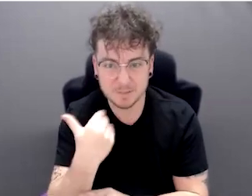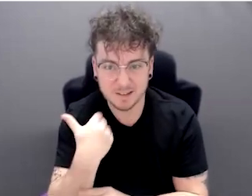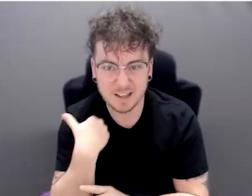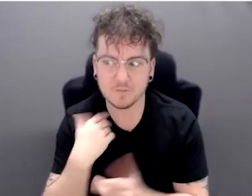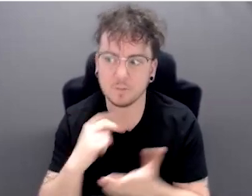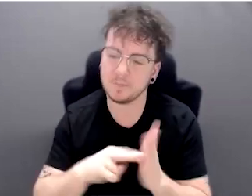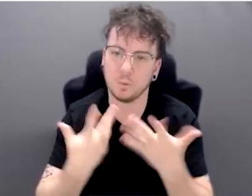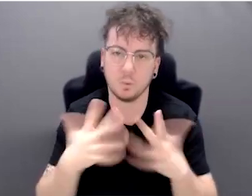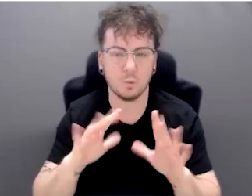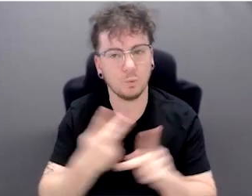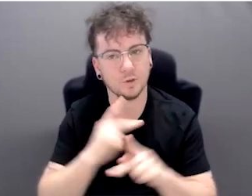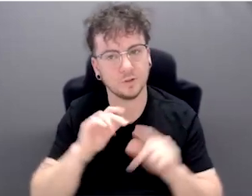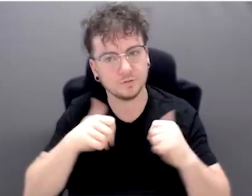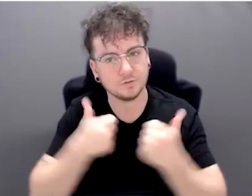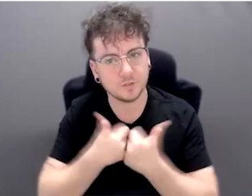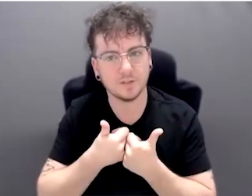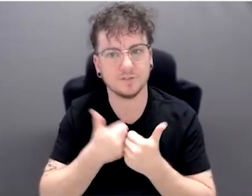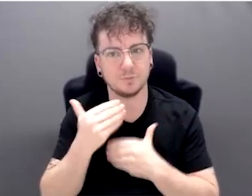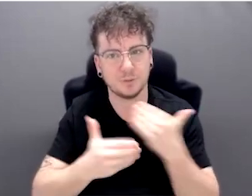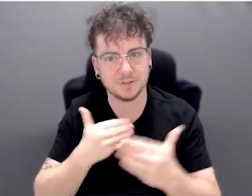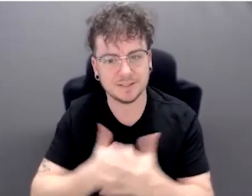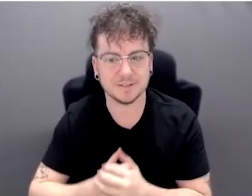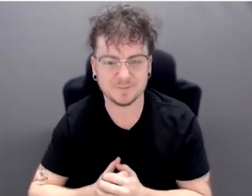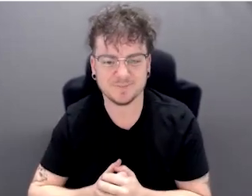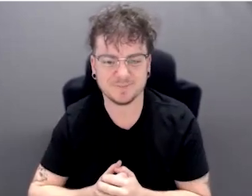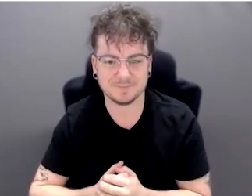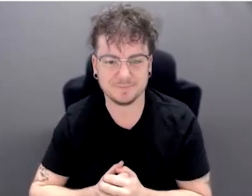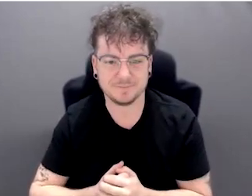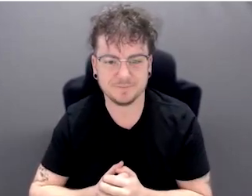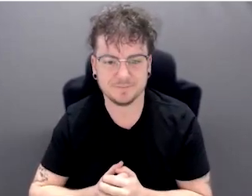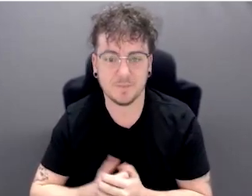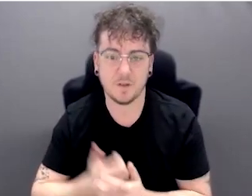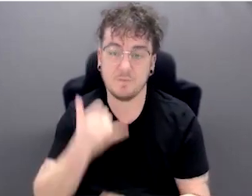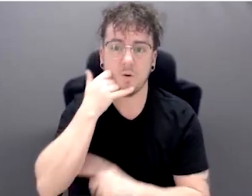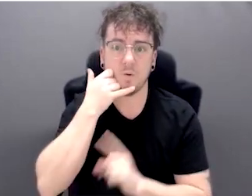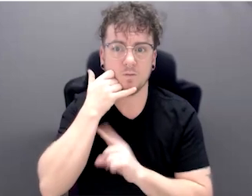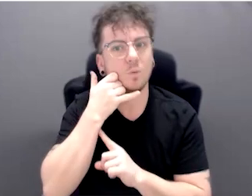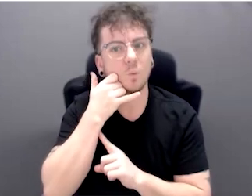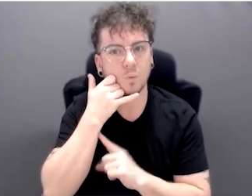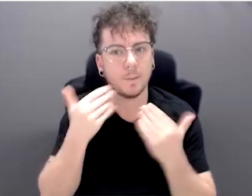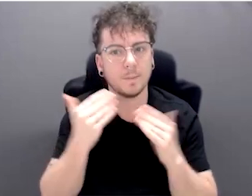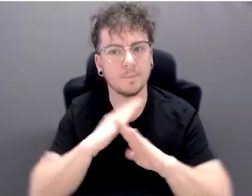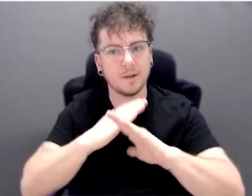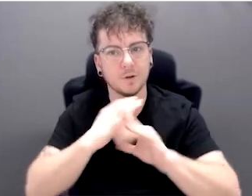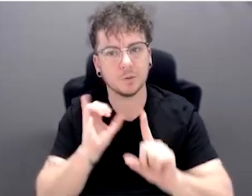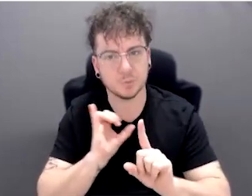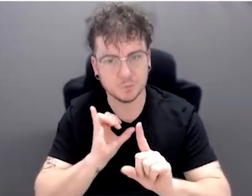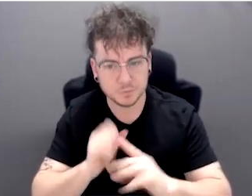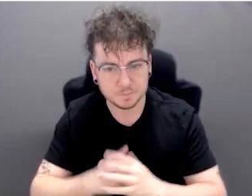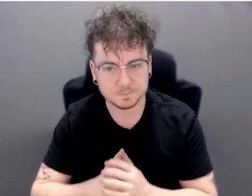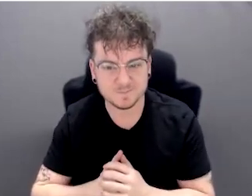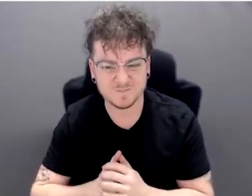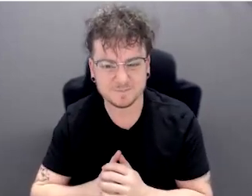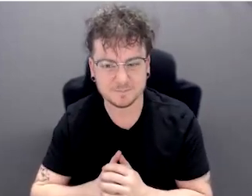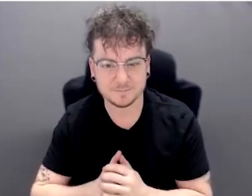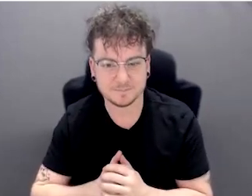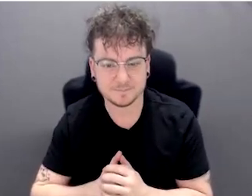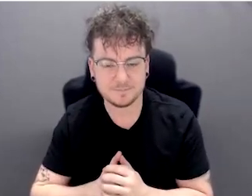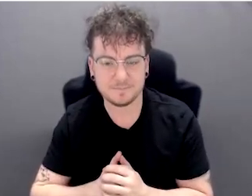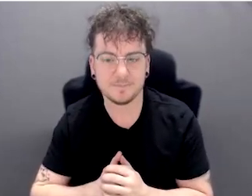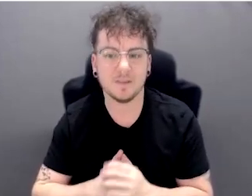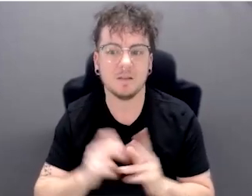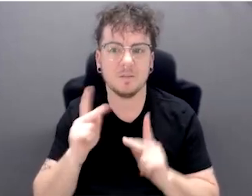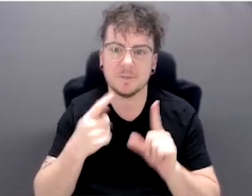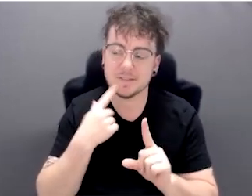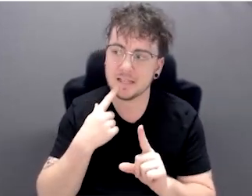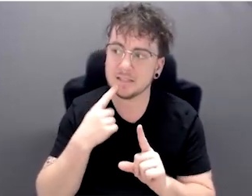more difficult to navigate. The phone was also identified as a barrier. Participants shared having